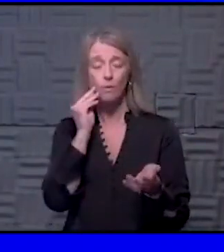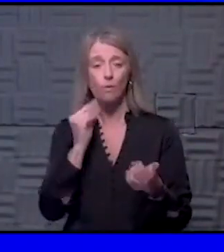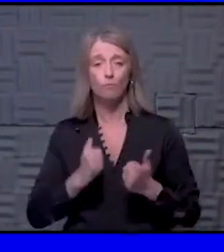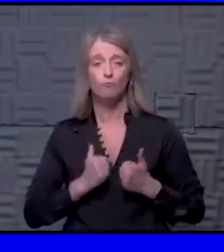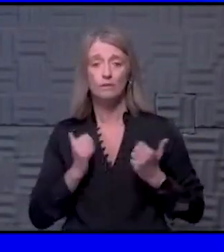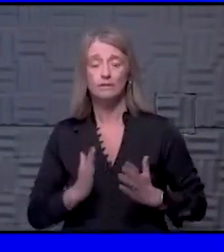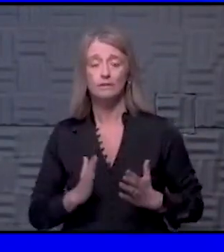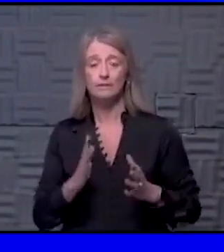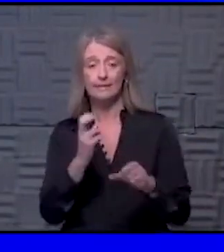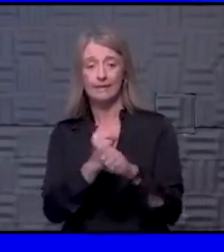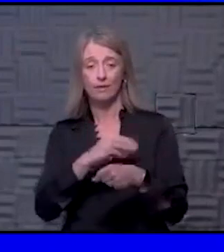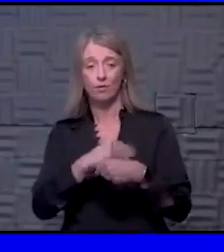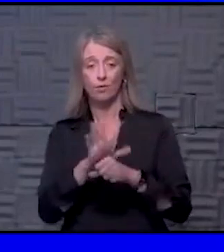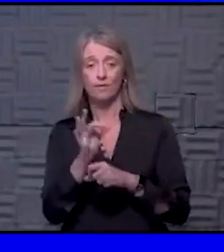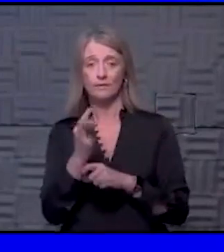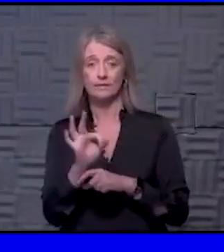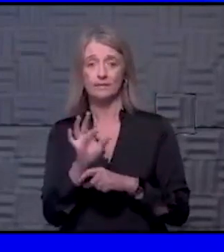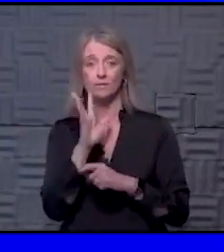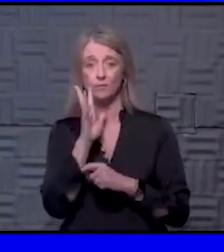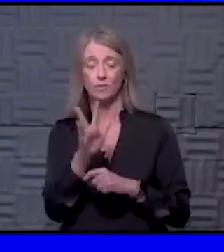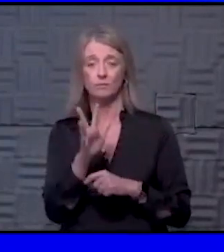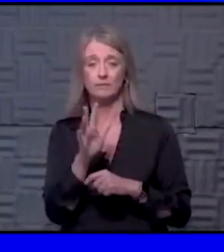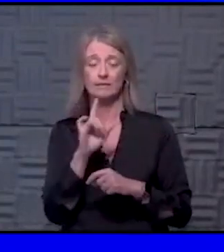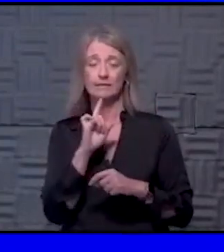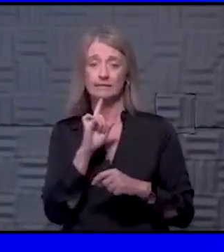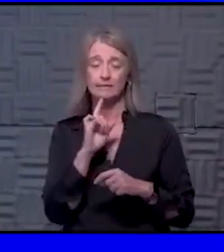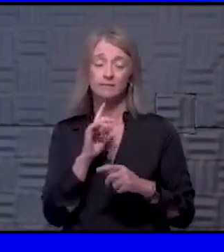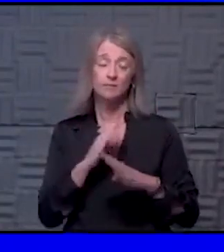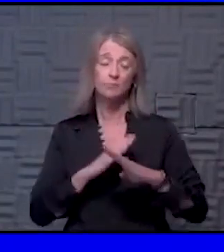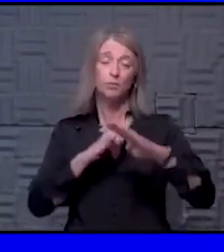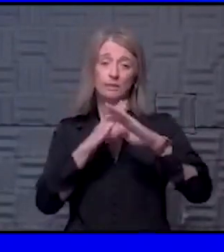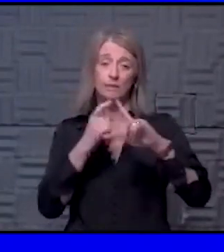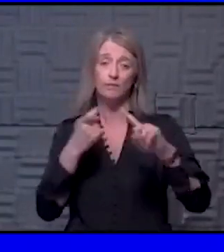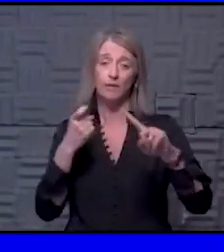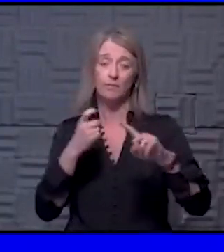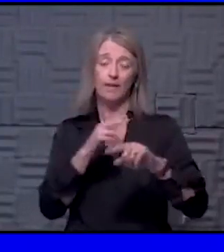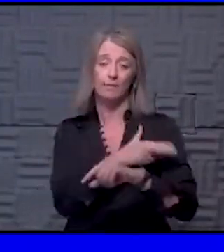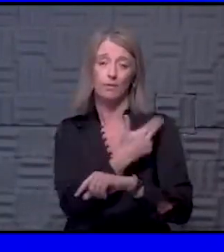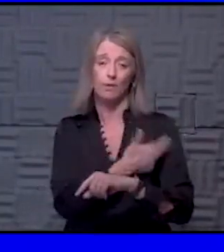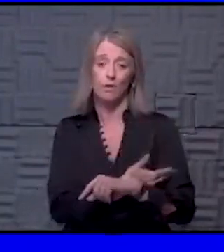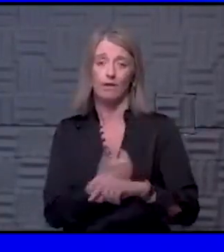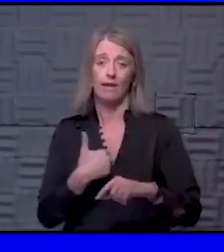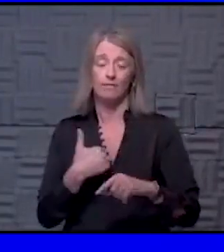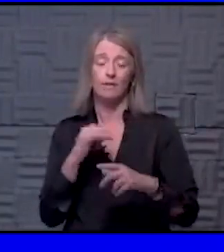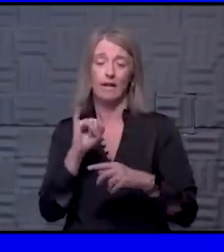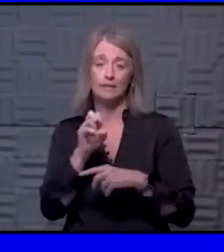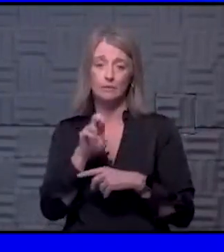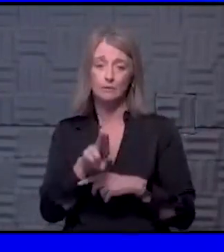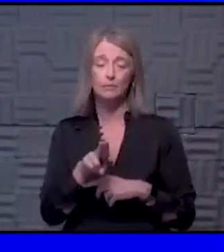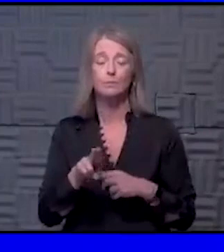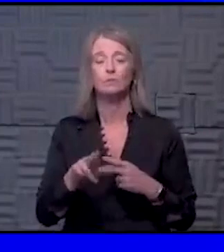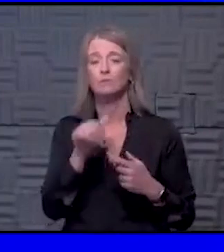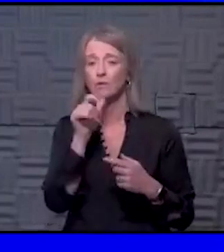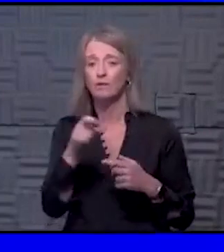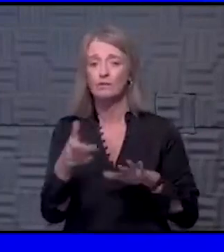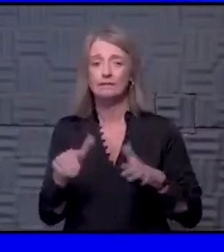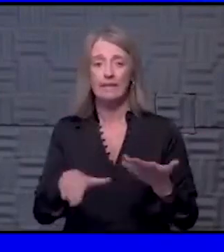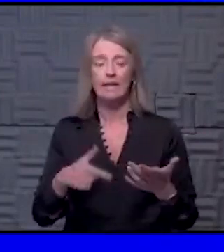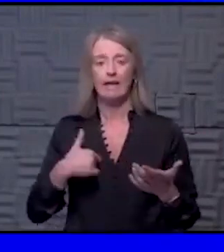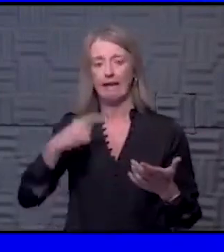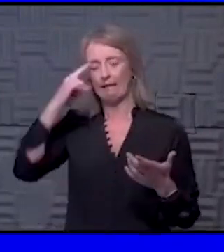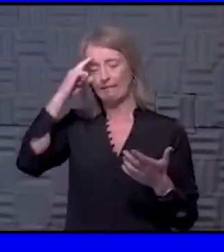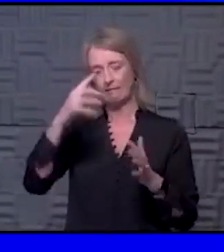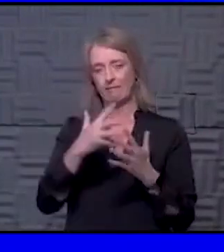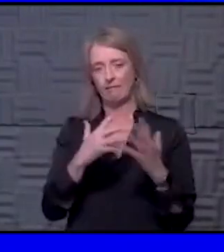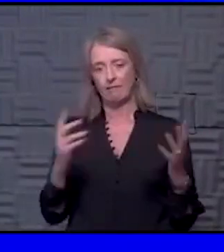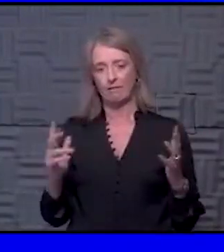get COVID-19, they are going to be significantly protected from having to go to the hospital, having to go to the ICU, and dying. So I think a